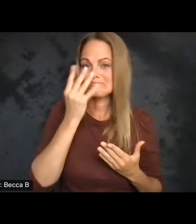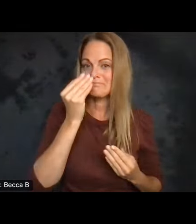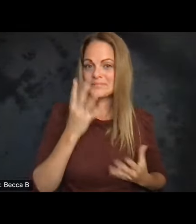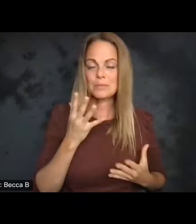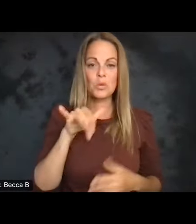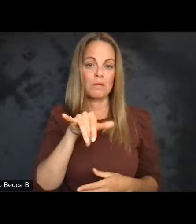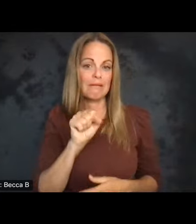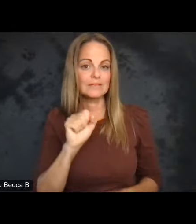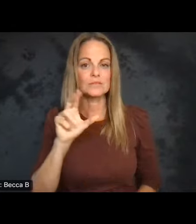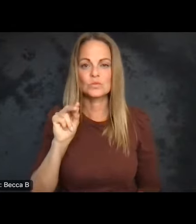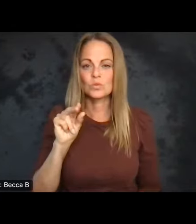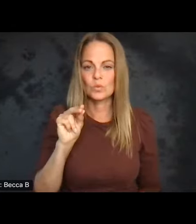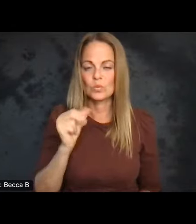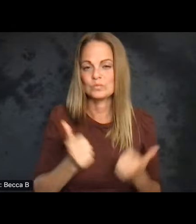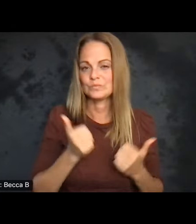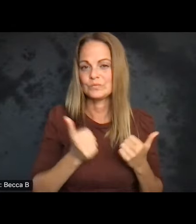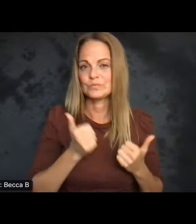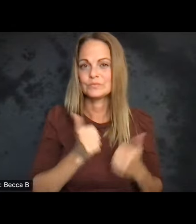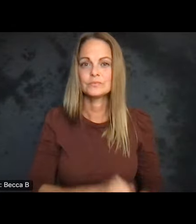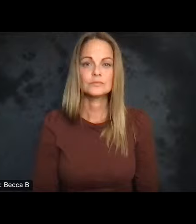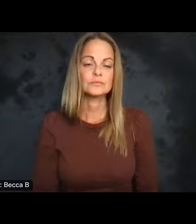not.